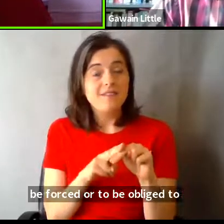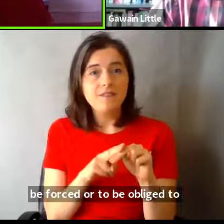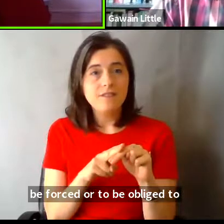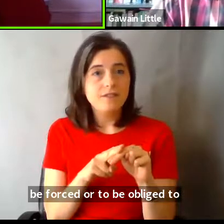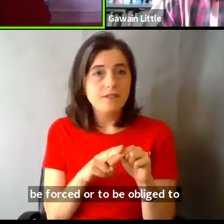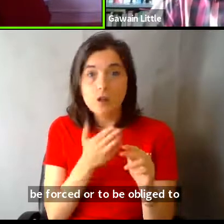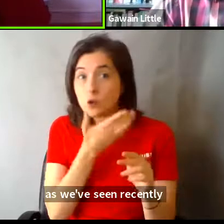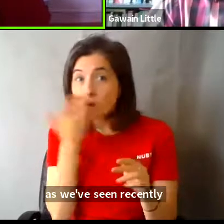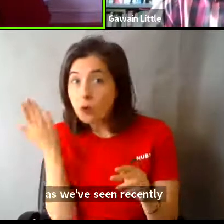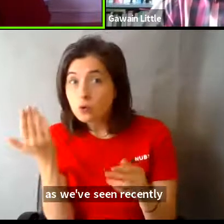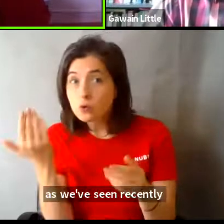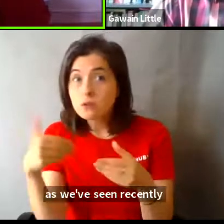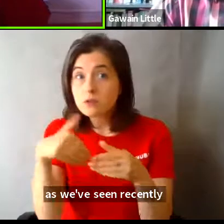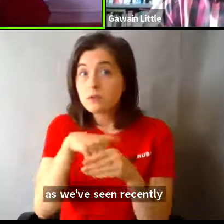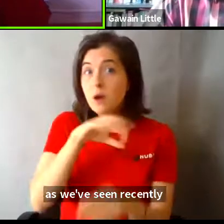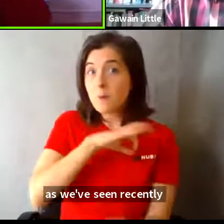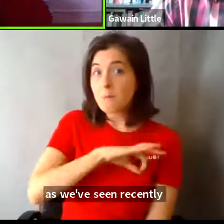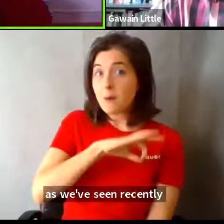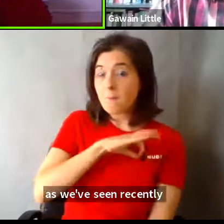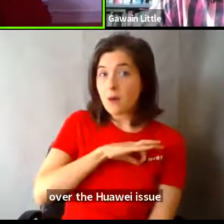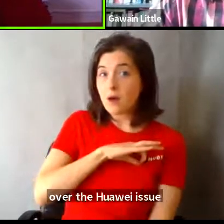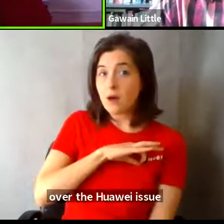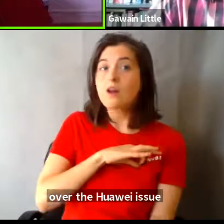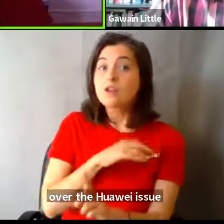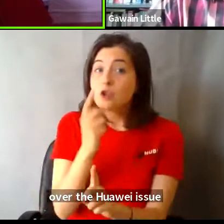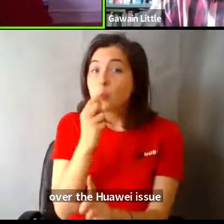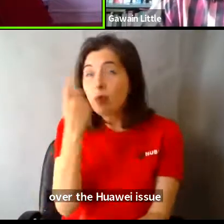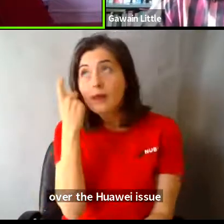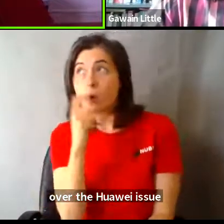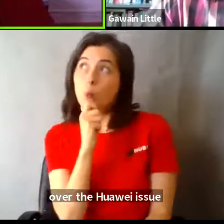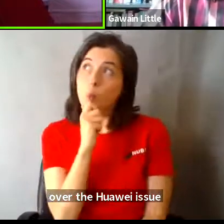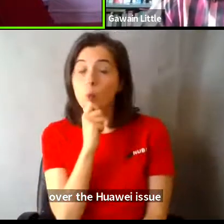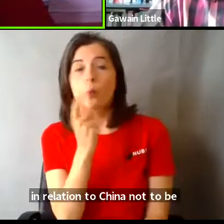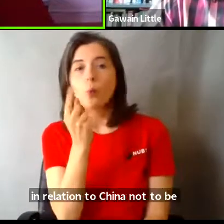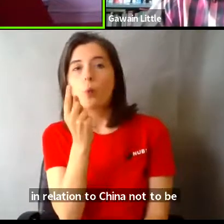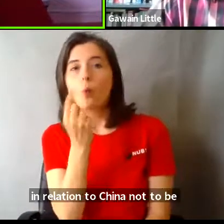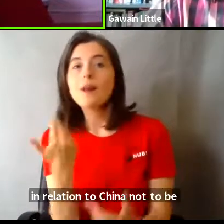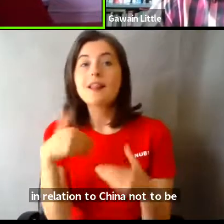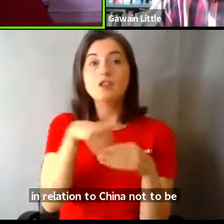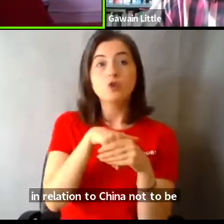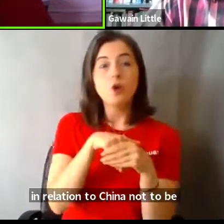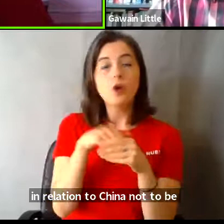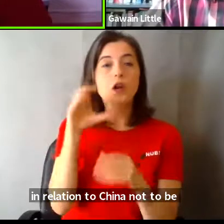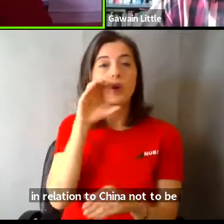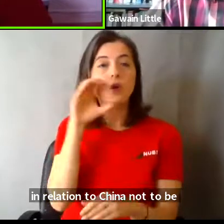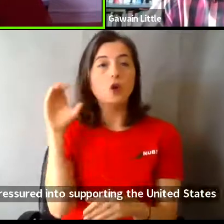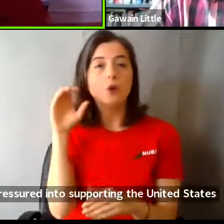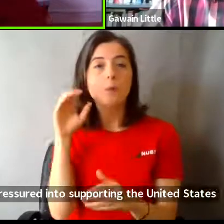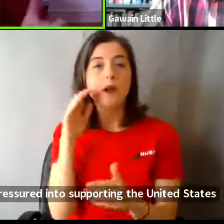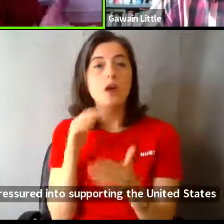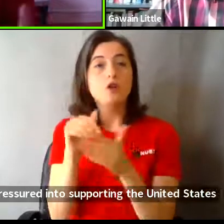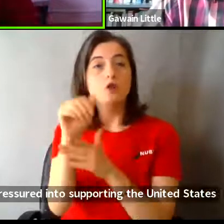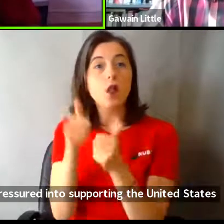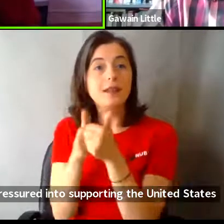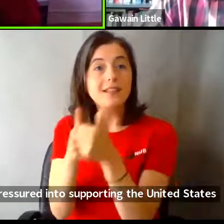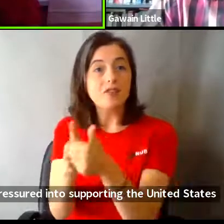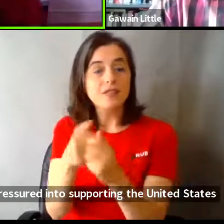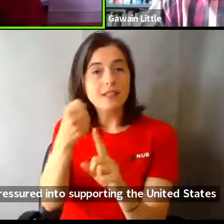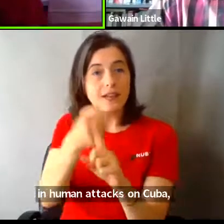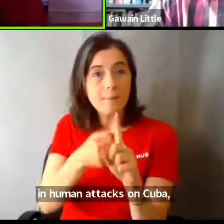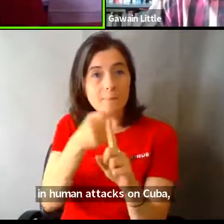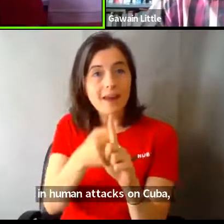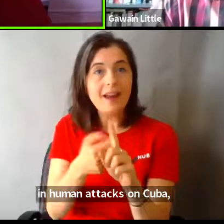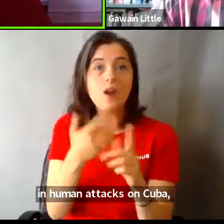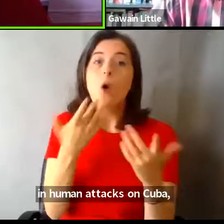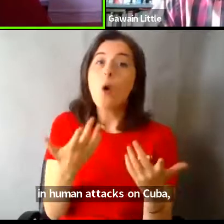the Cuba Solidarity Campaign, affiliating your local districts of the National Education Union or other unions if there are other colleagues from